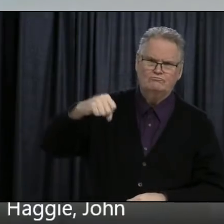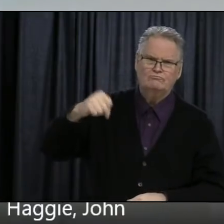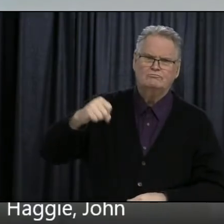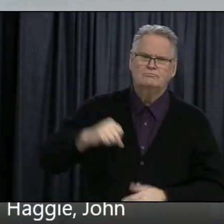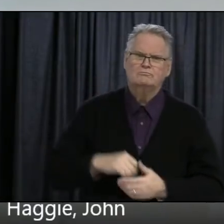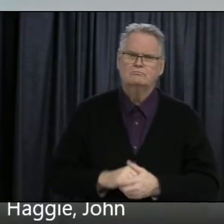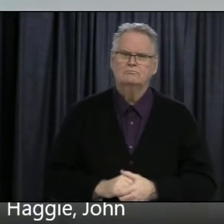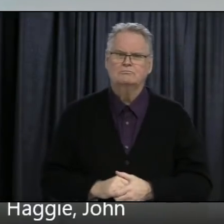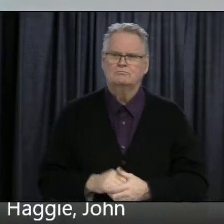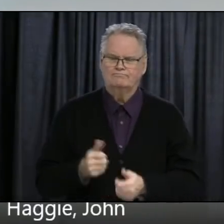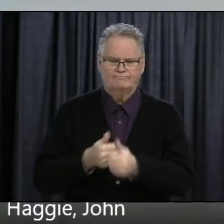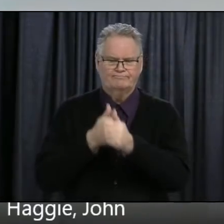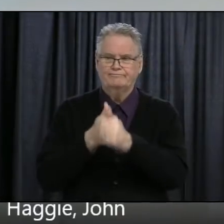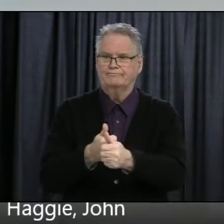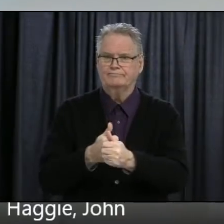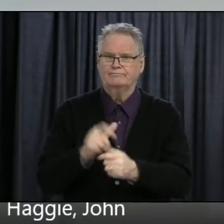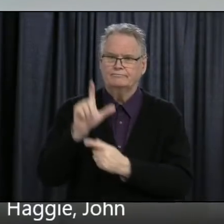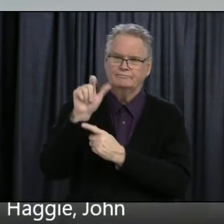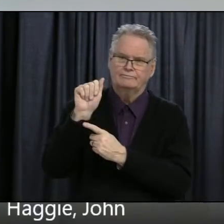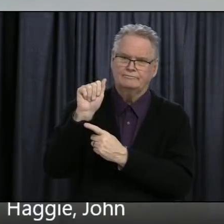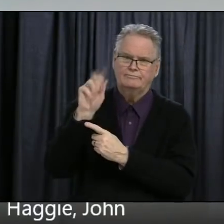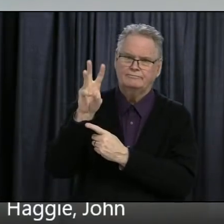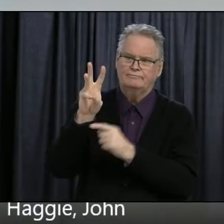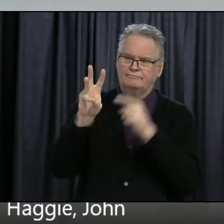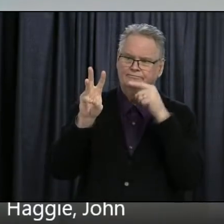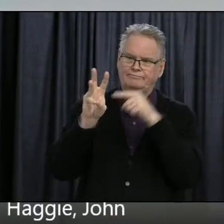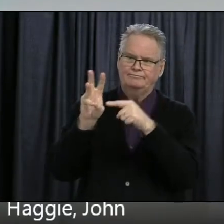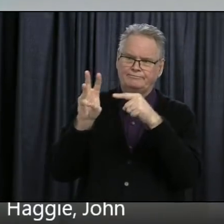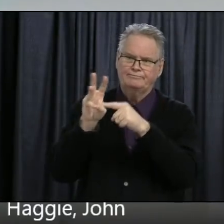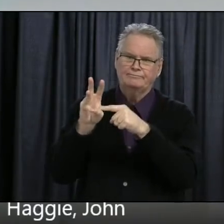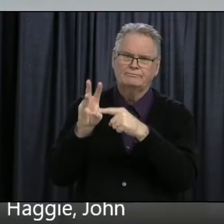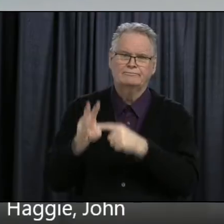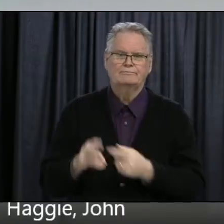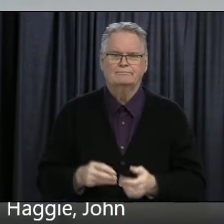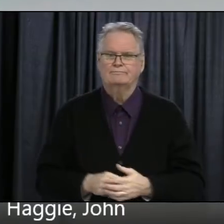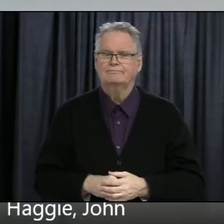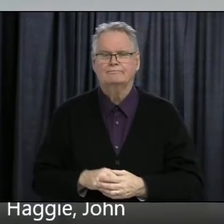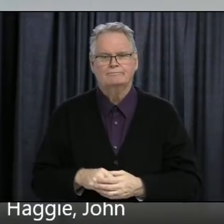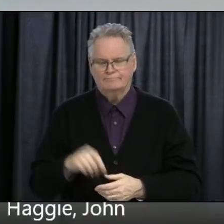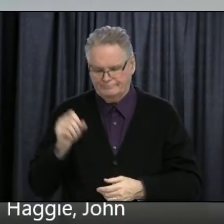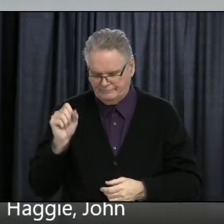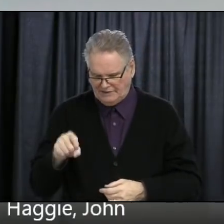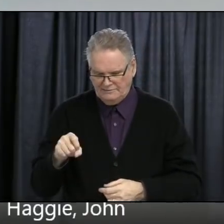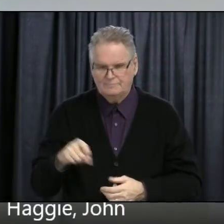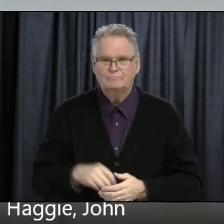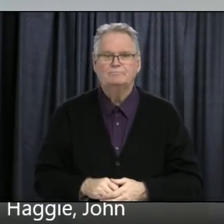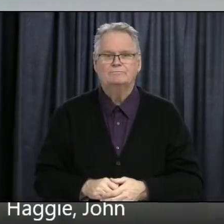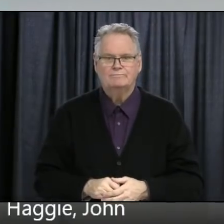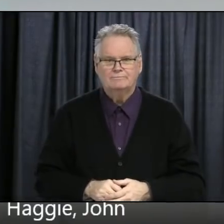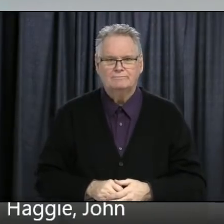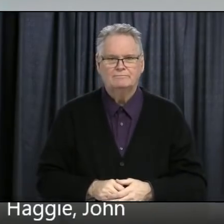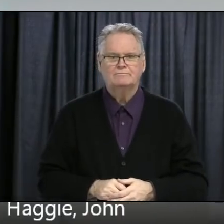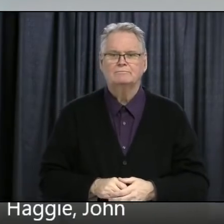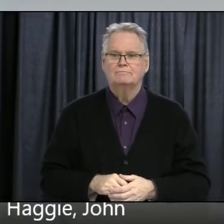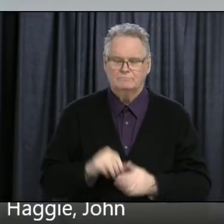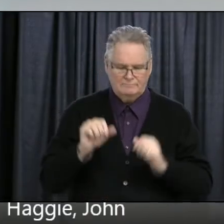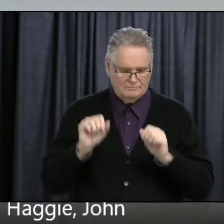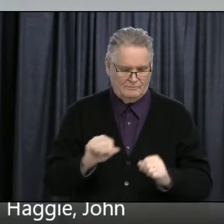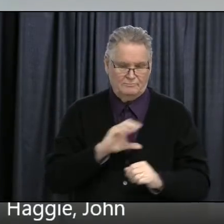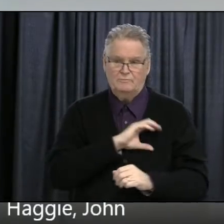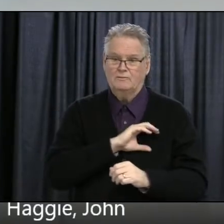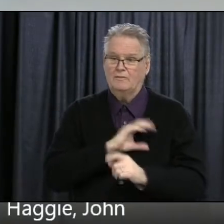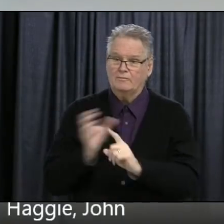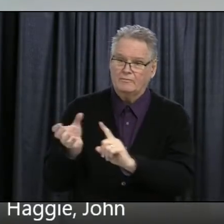Health Promotion Act a series of penalties for first and second offence. I do know that law enforcement have actually